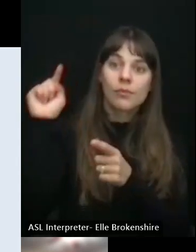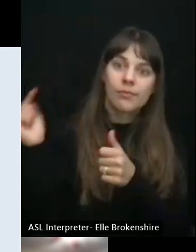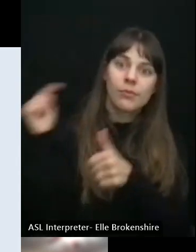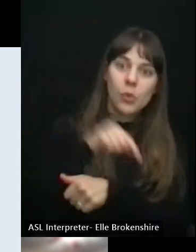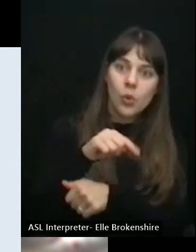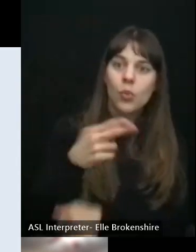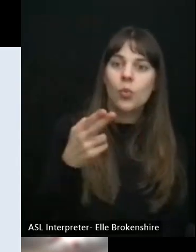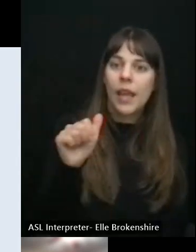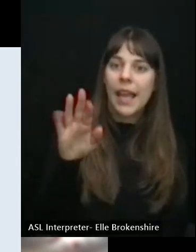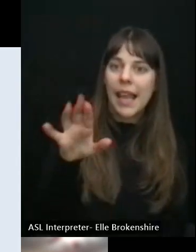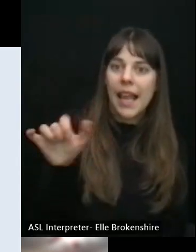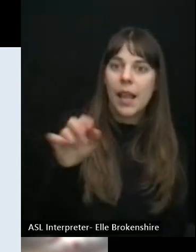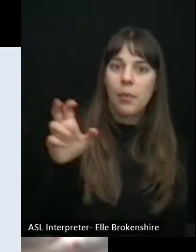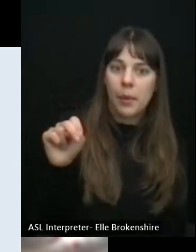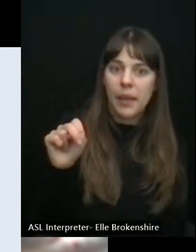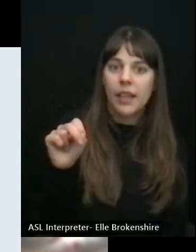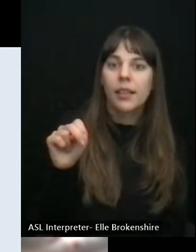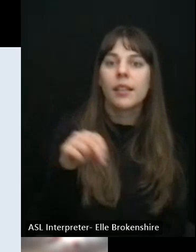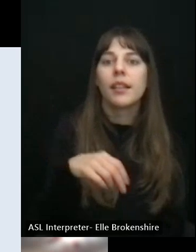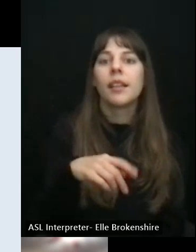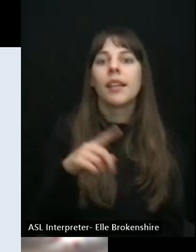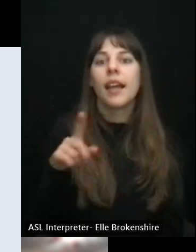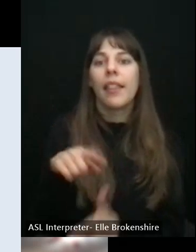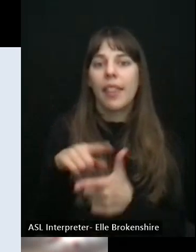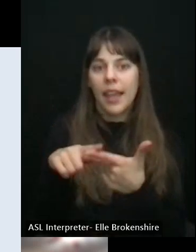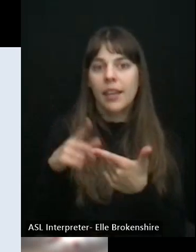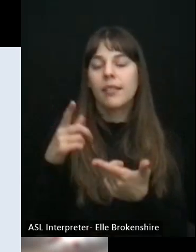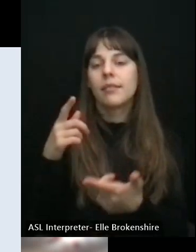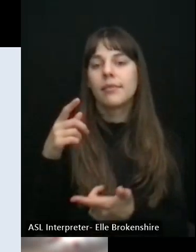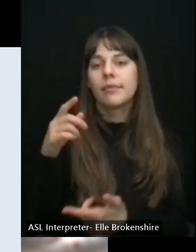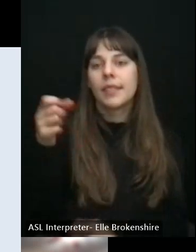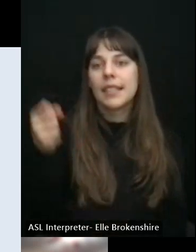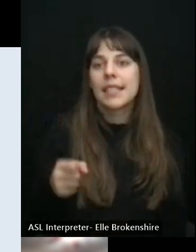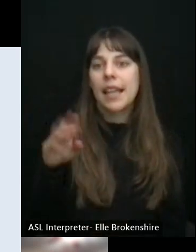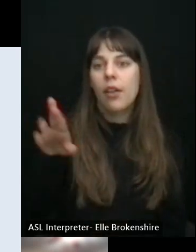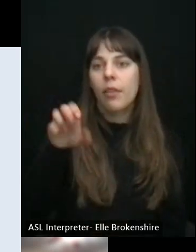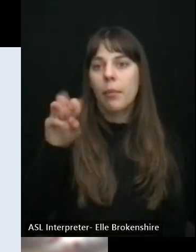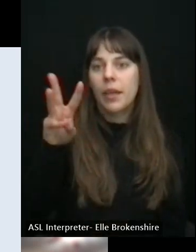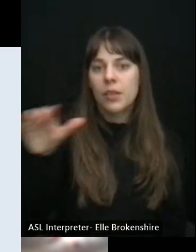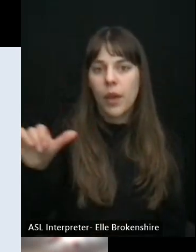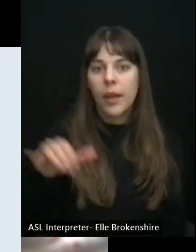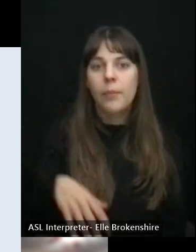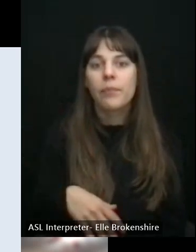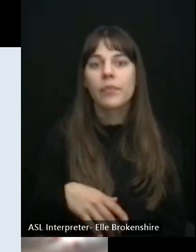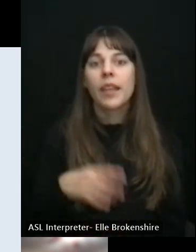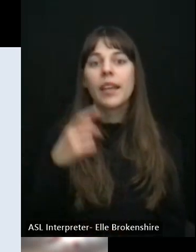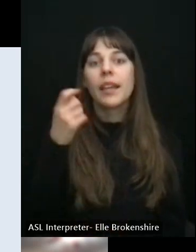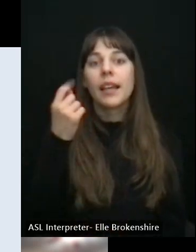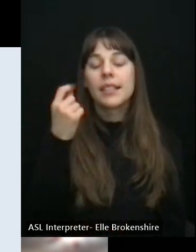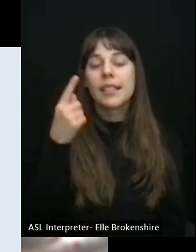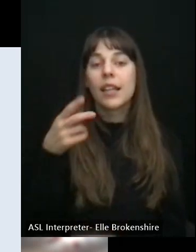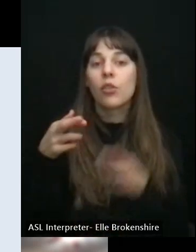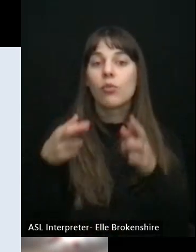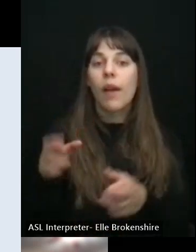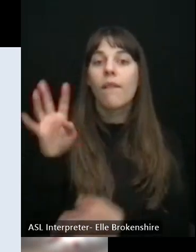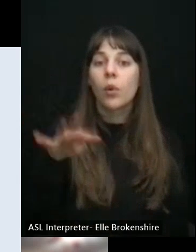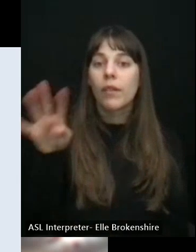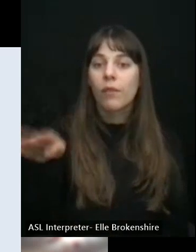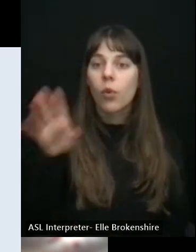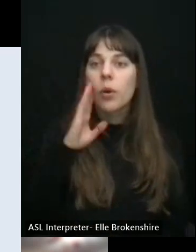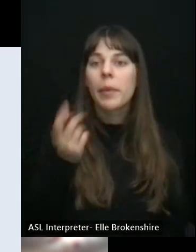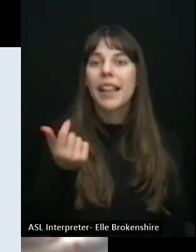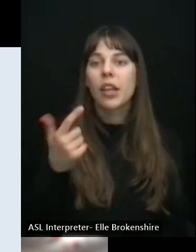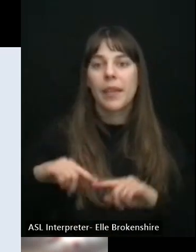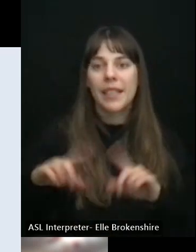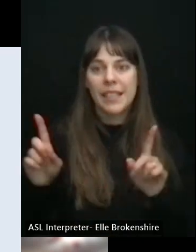gets to Warrington, it's going to make a right onto Warrington Avenue and not backtrack all the way to South Hills